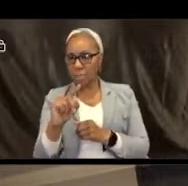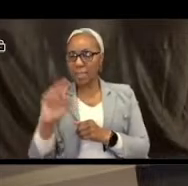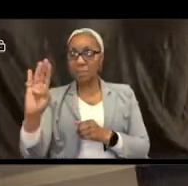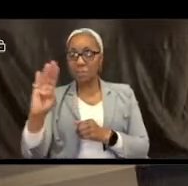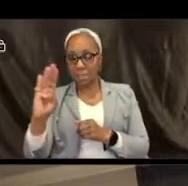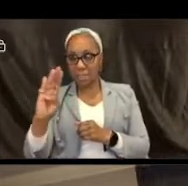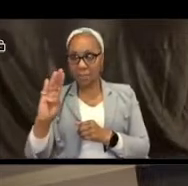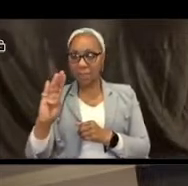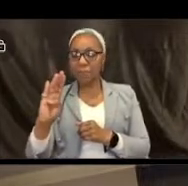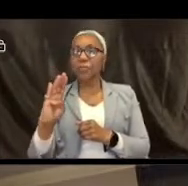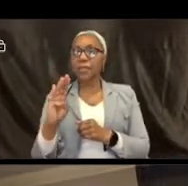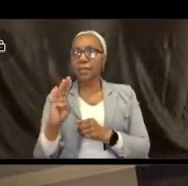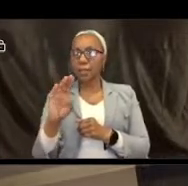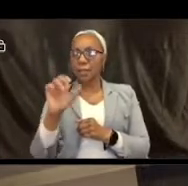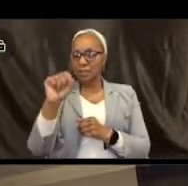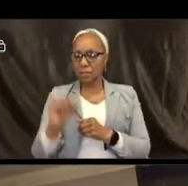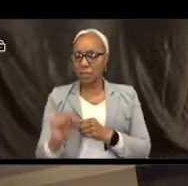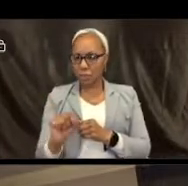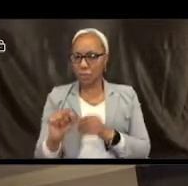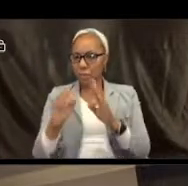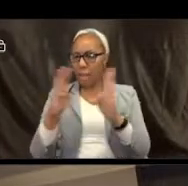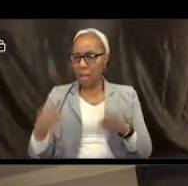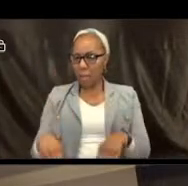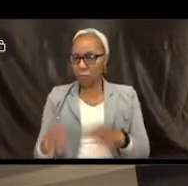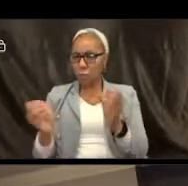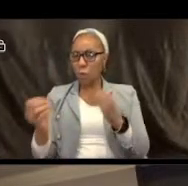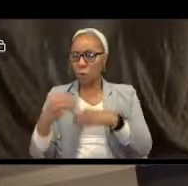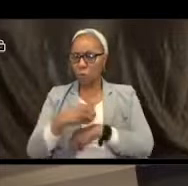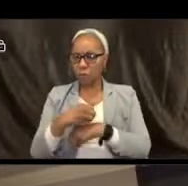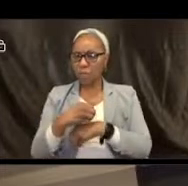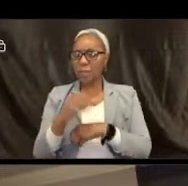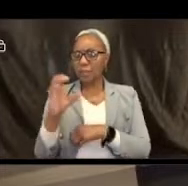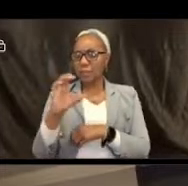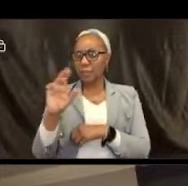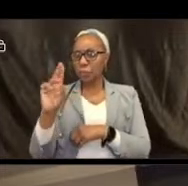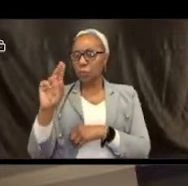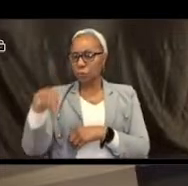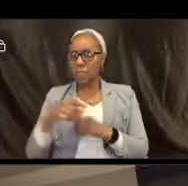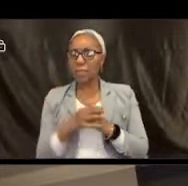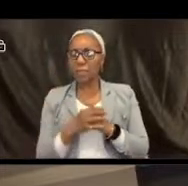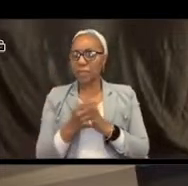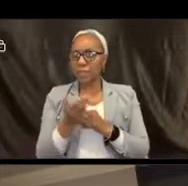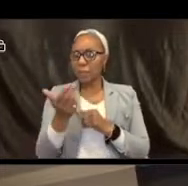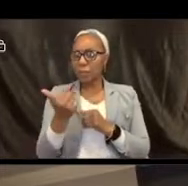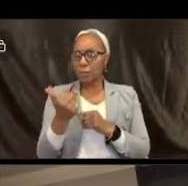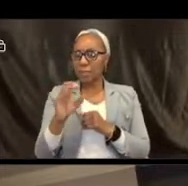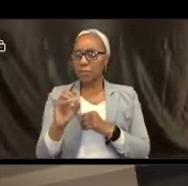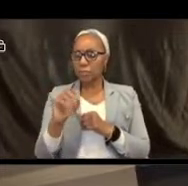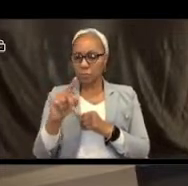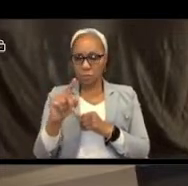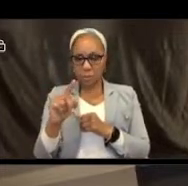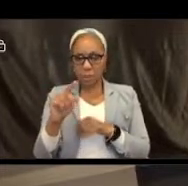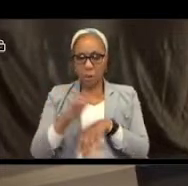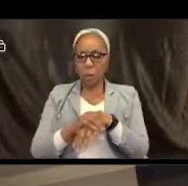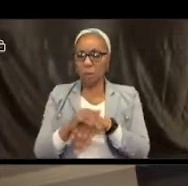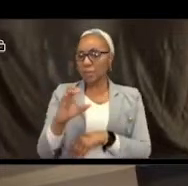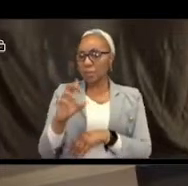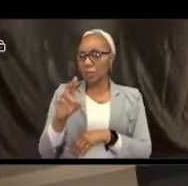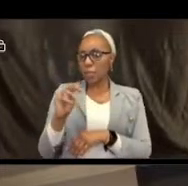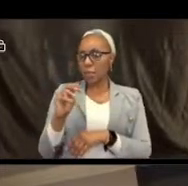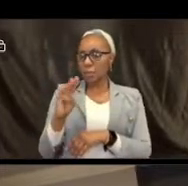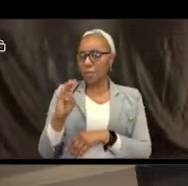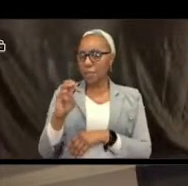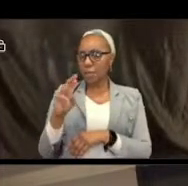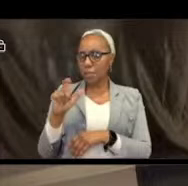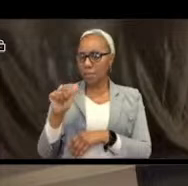Z8061B, Southern Magnolia House, Office, Conditional Use Permit, 1301 Cumberland Street. Staff